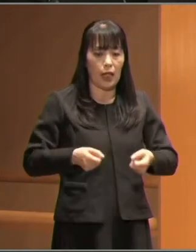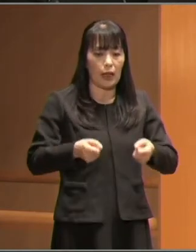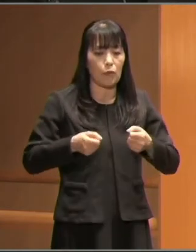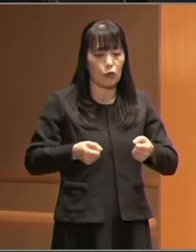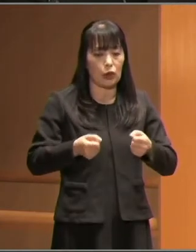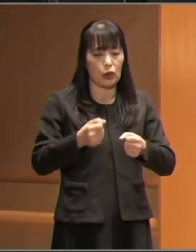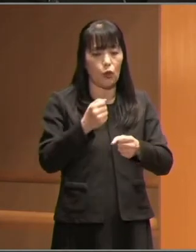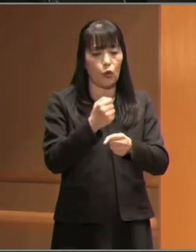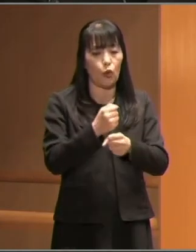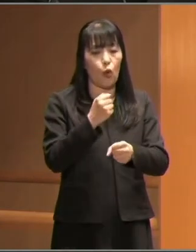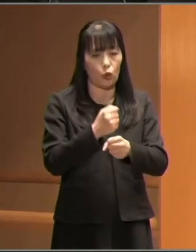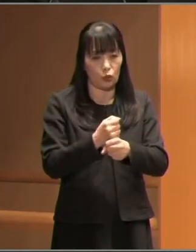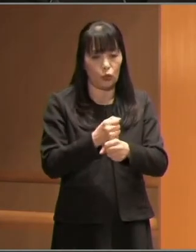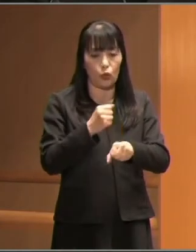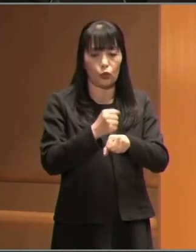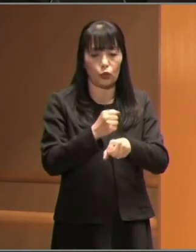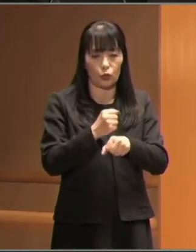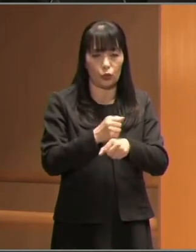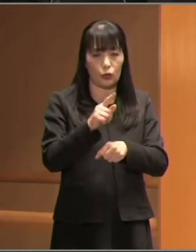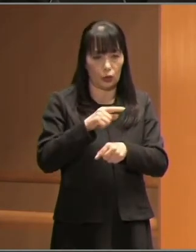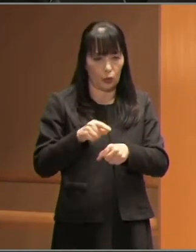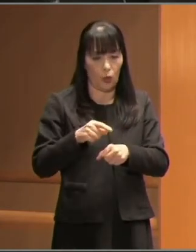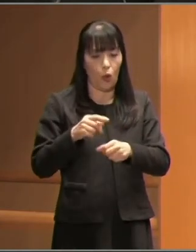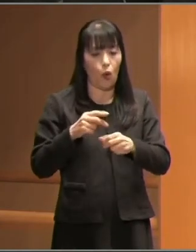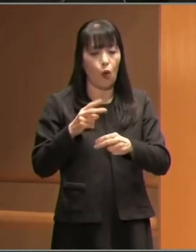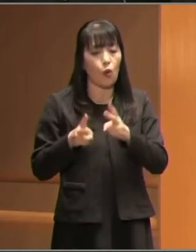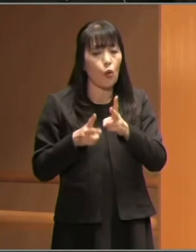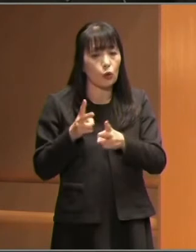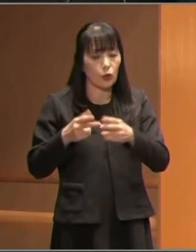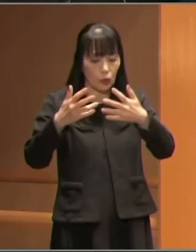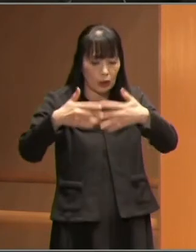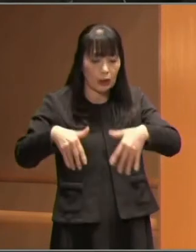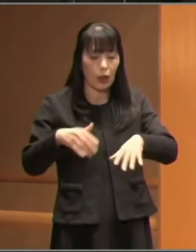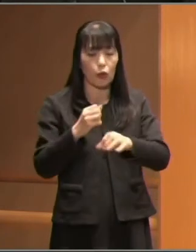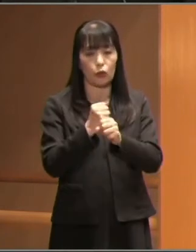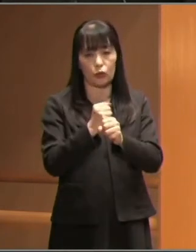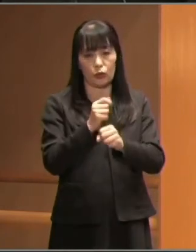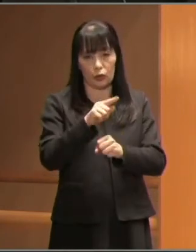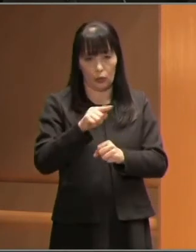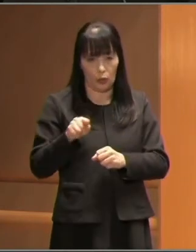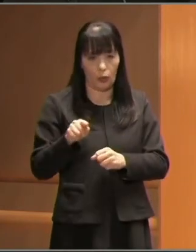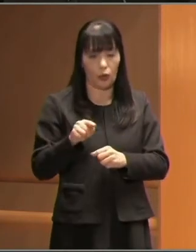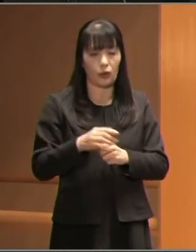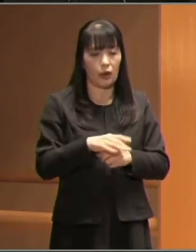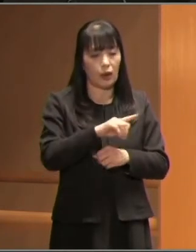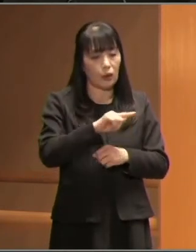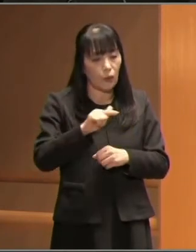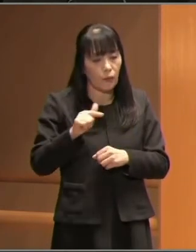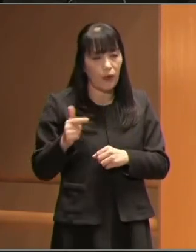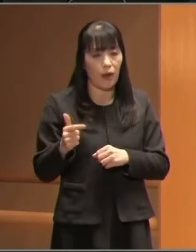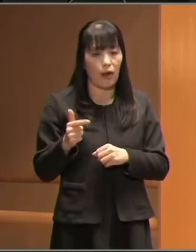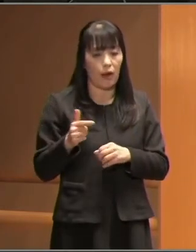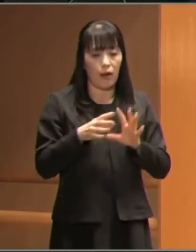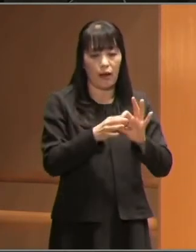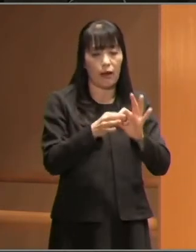also that the utensil or tool makers, or the making machine makers, all